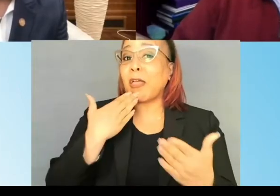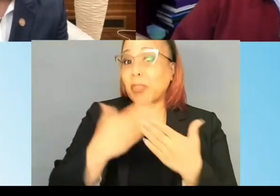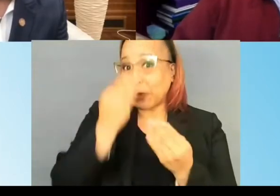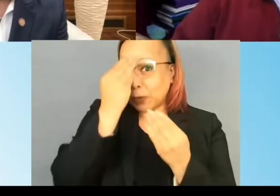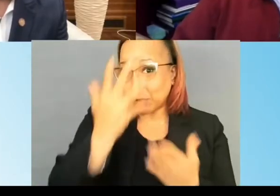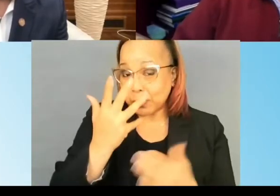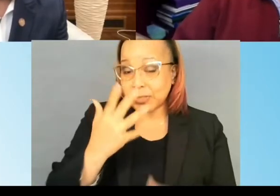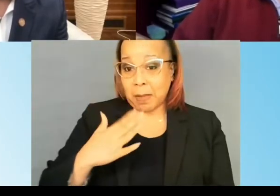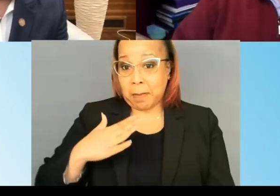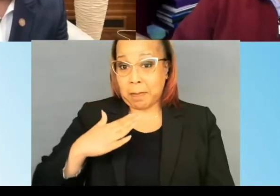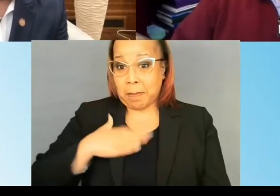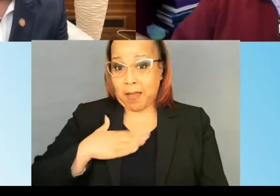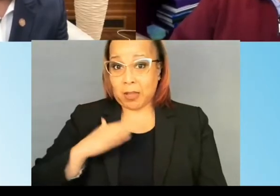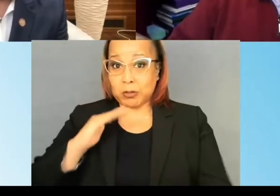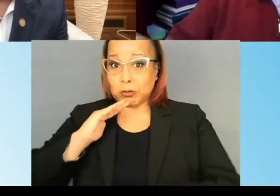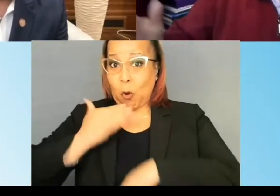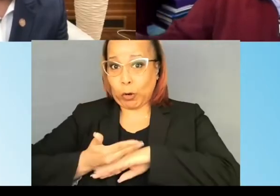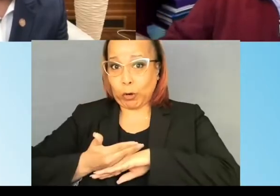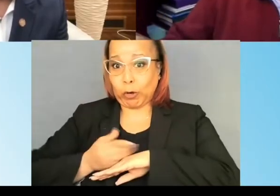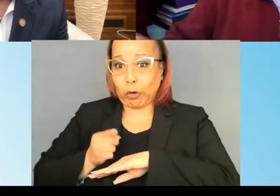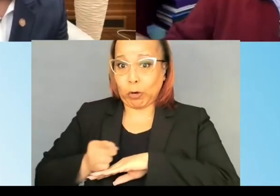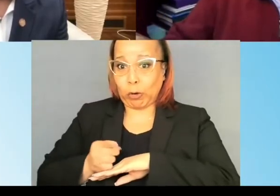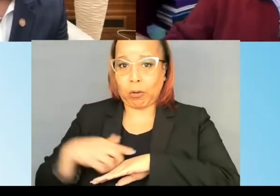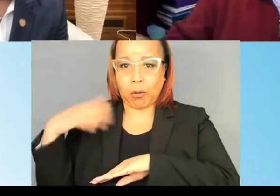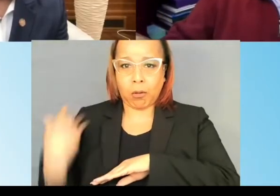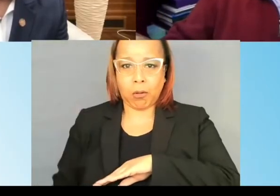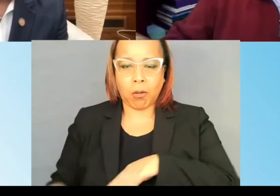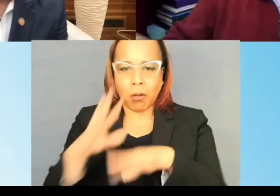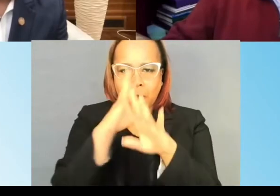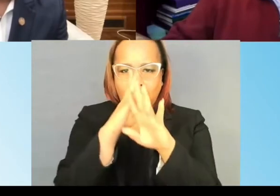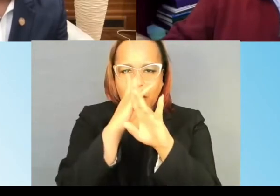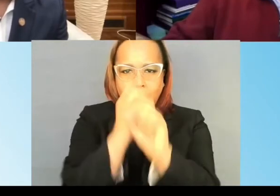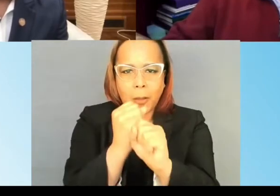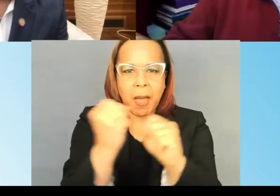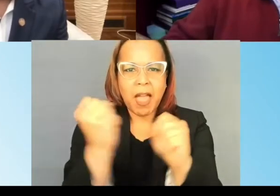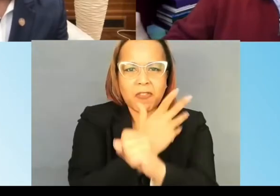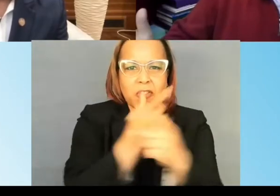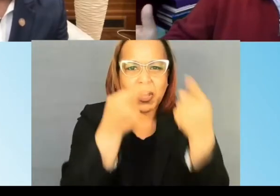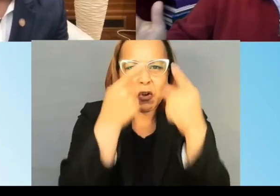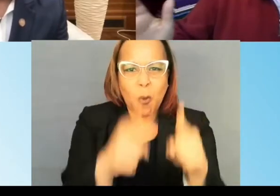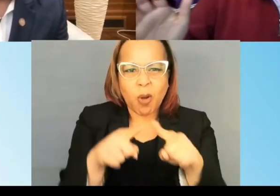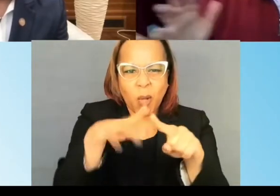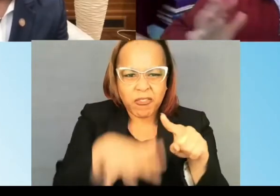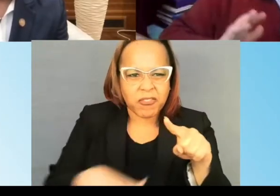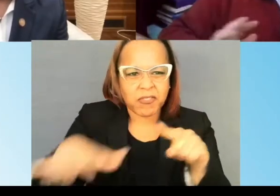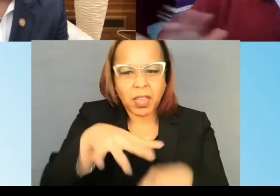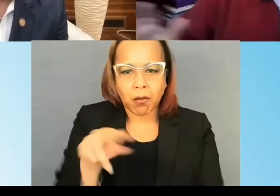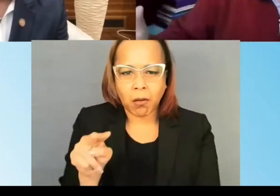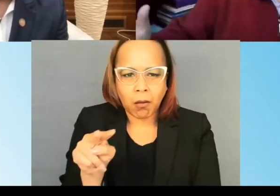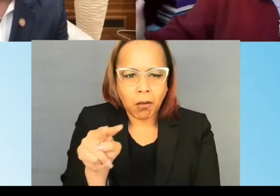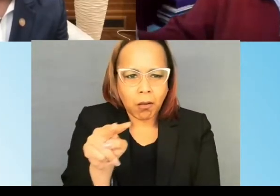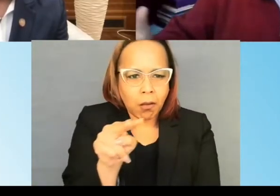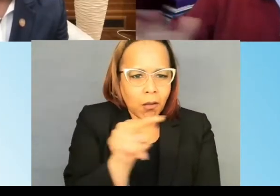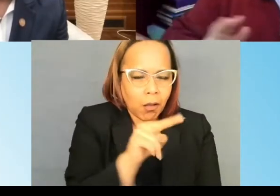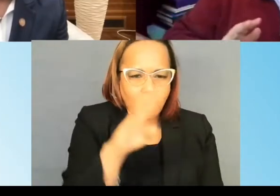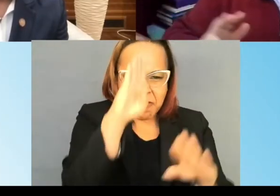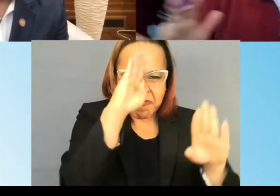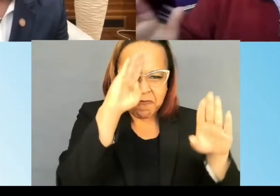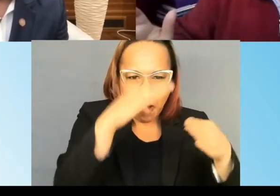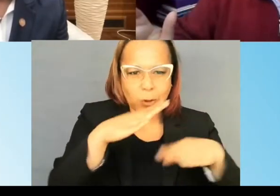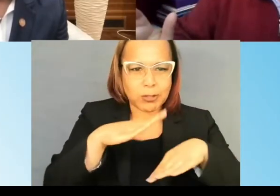my daughter was mesmerized by everything going on the field, just focused on, you